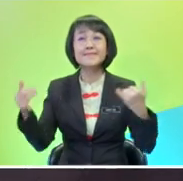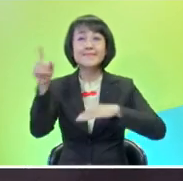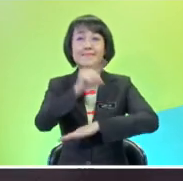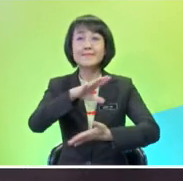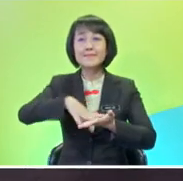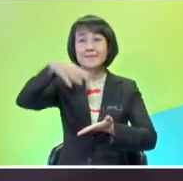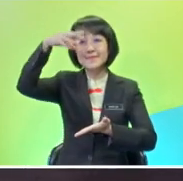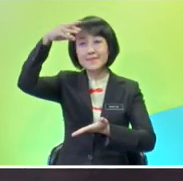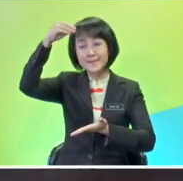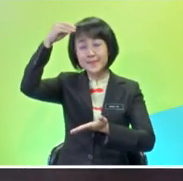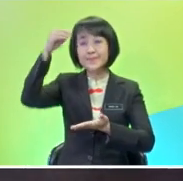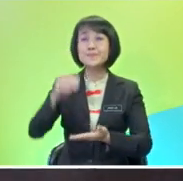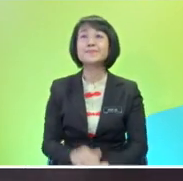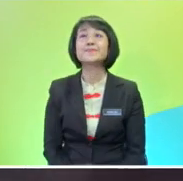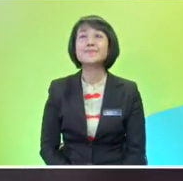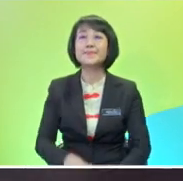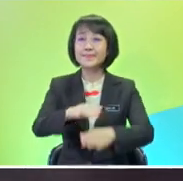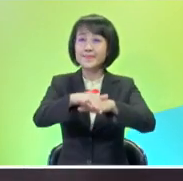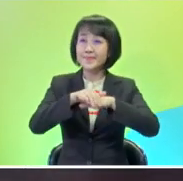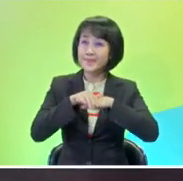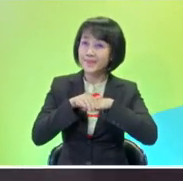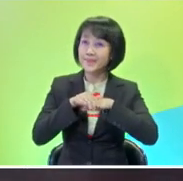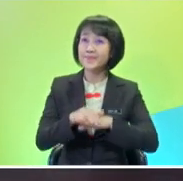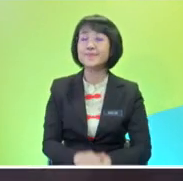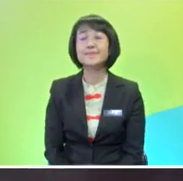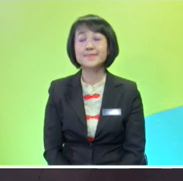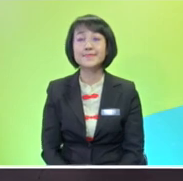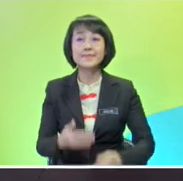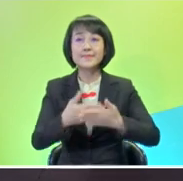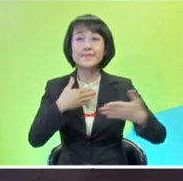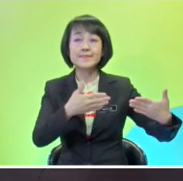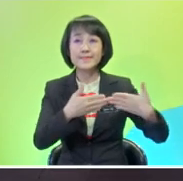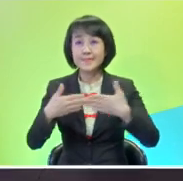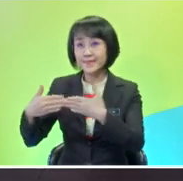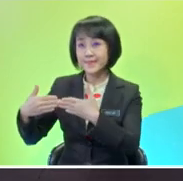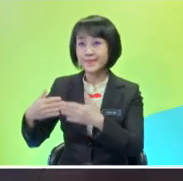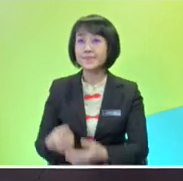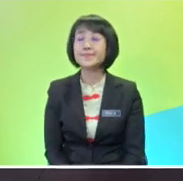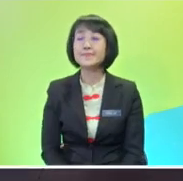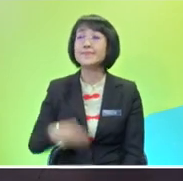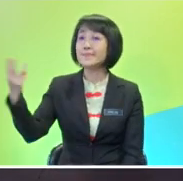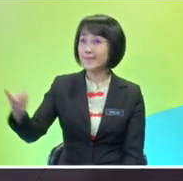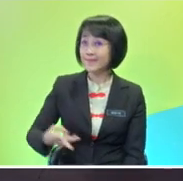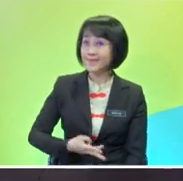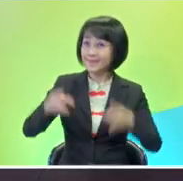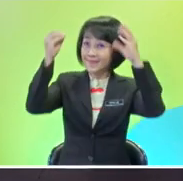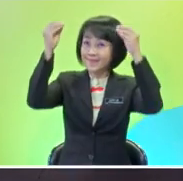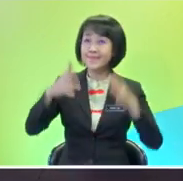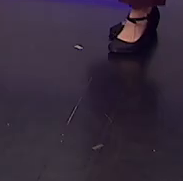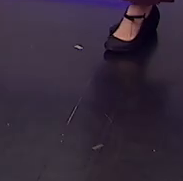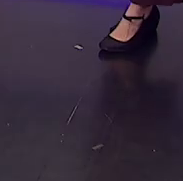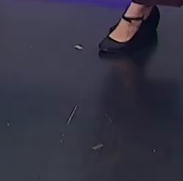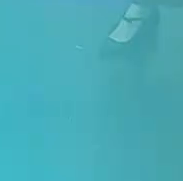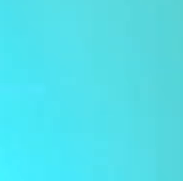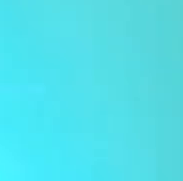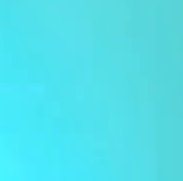learning literasi Bahasa Inggeris. But before we proceed, I would also like to welcome teacher Cathy as